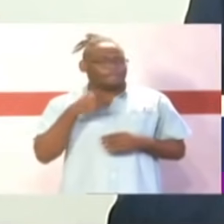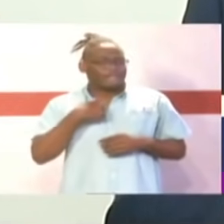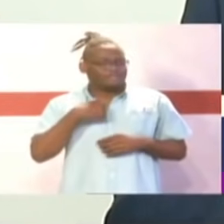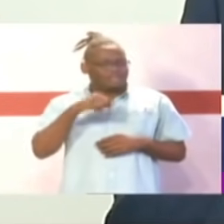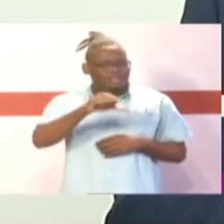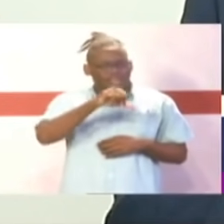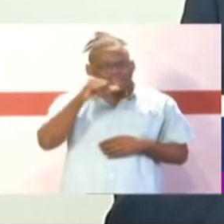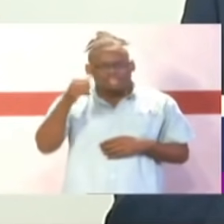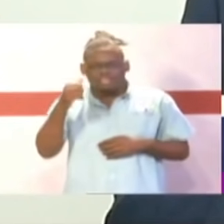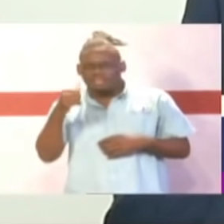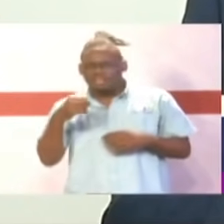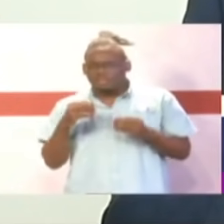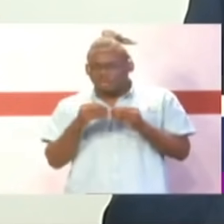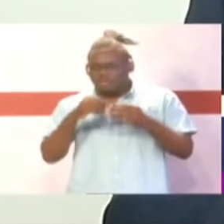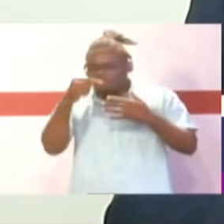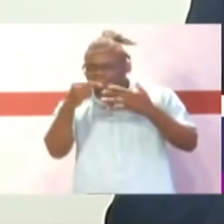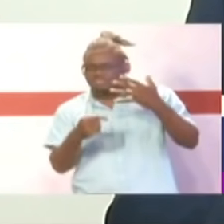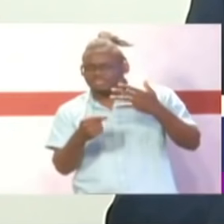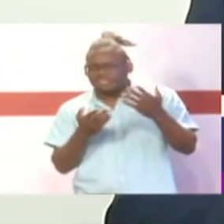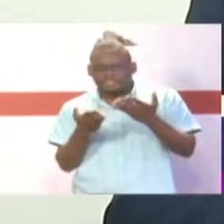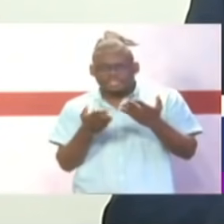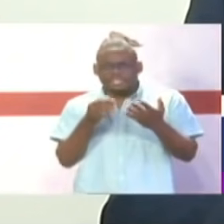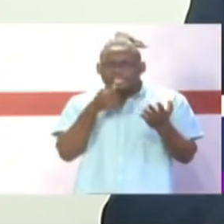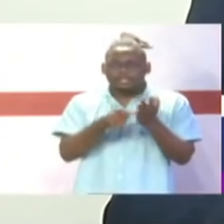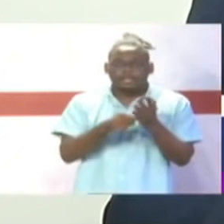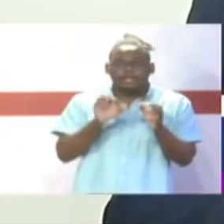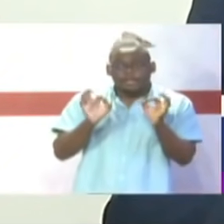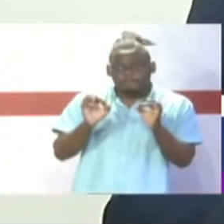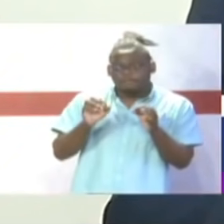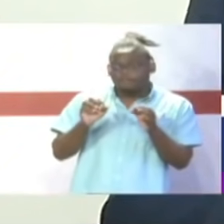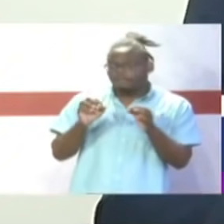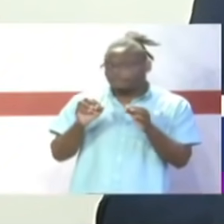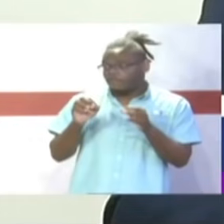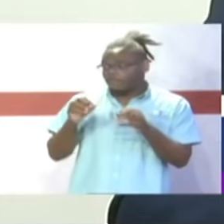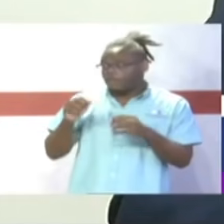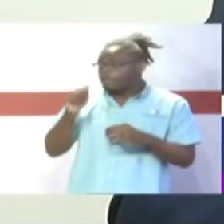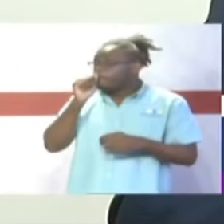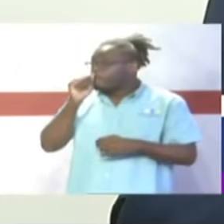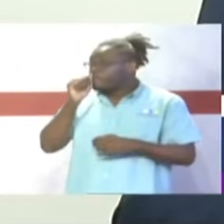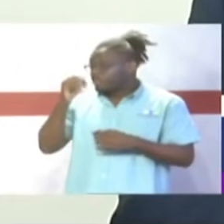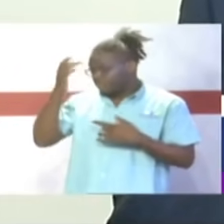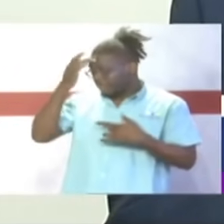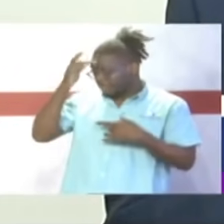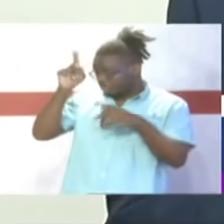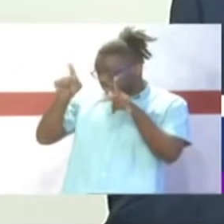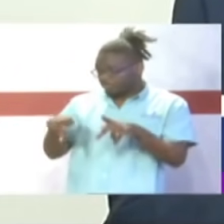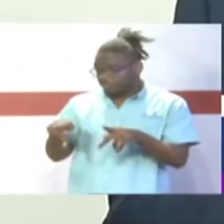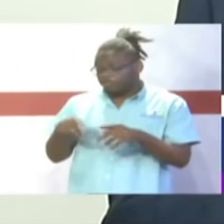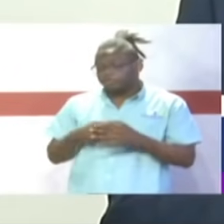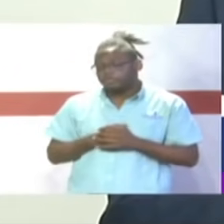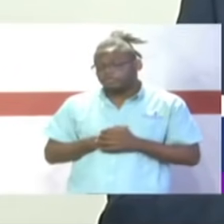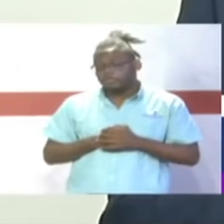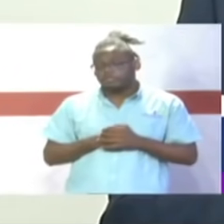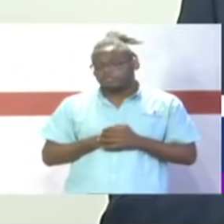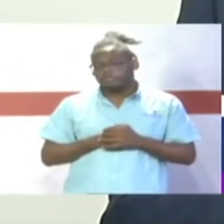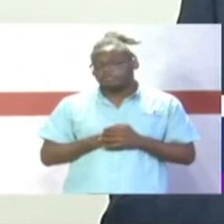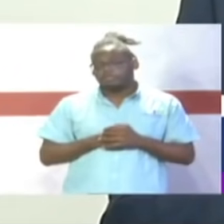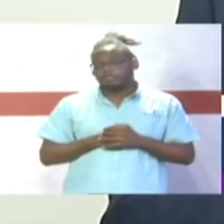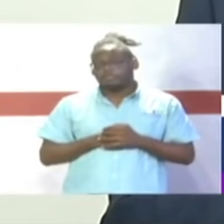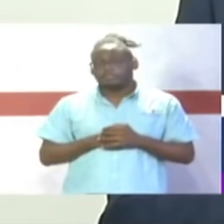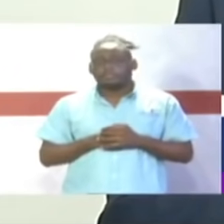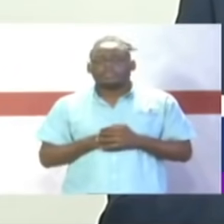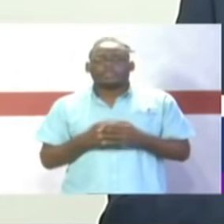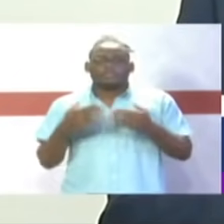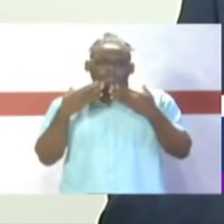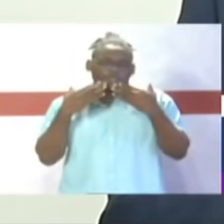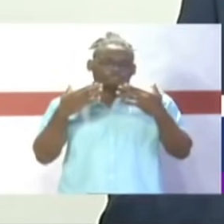with your immunosuppressive therapy states. So I thank you, Candice, for the opportunity to